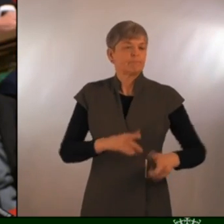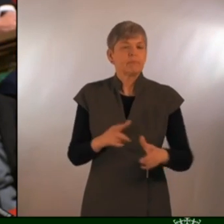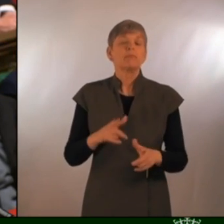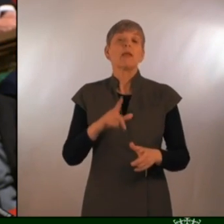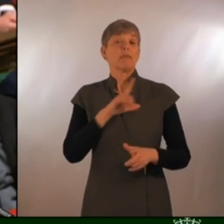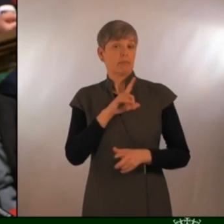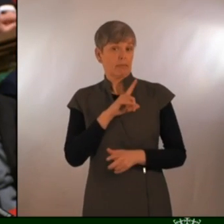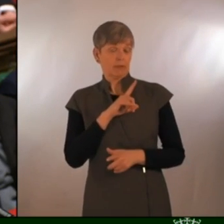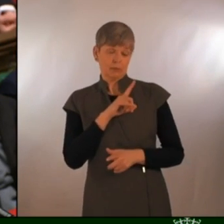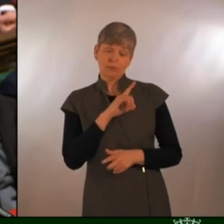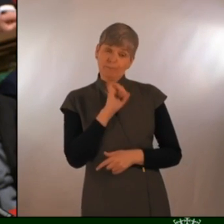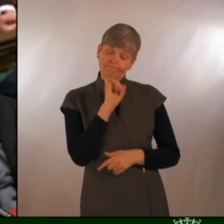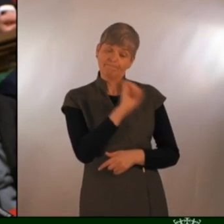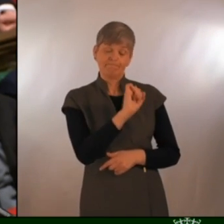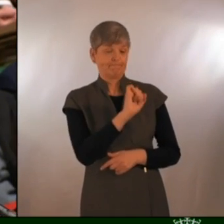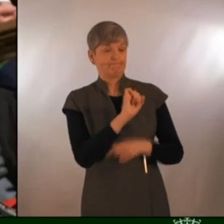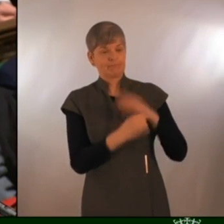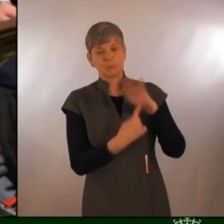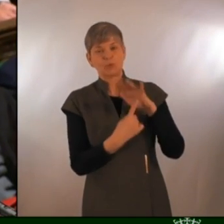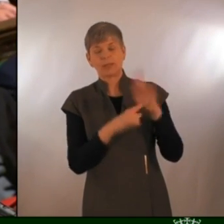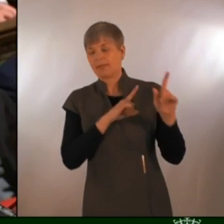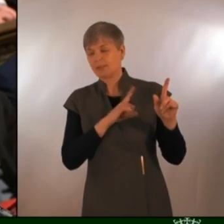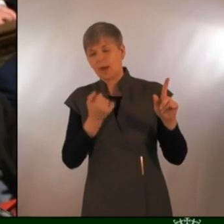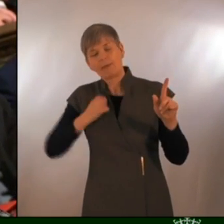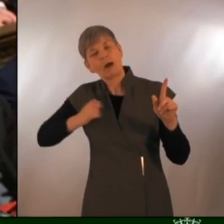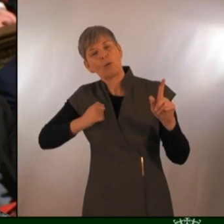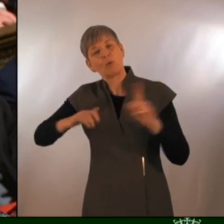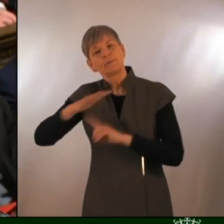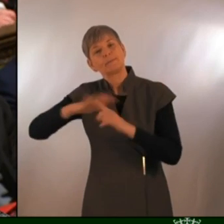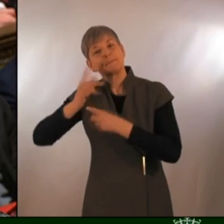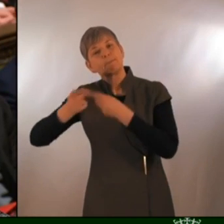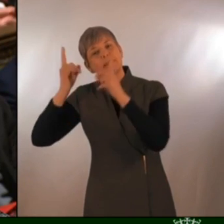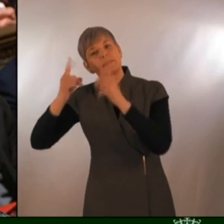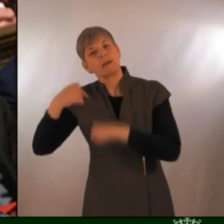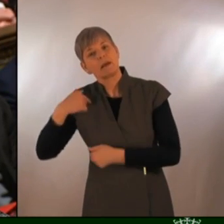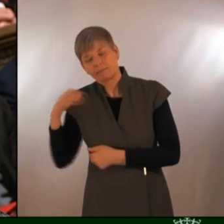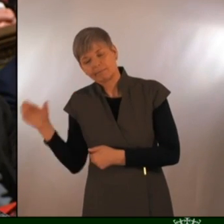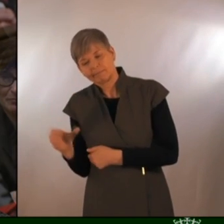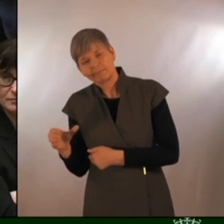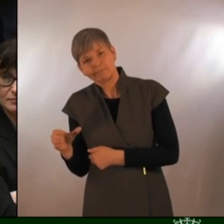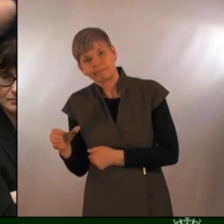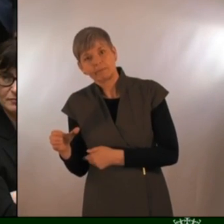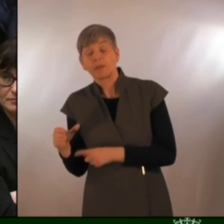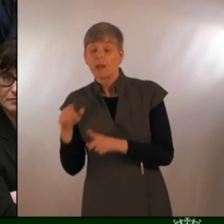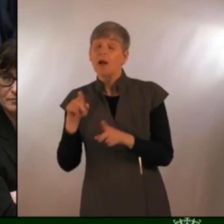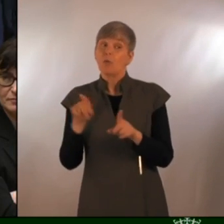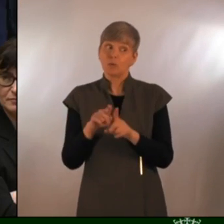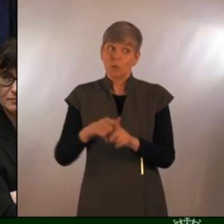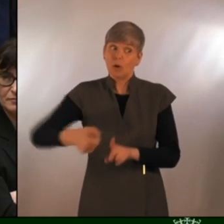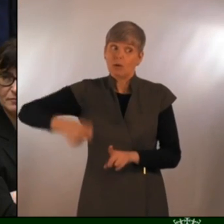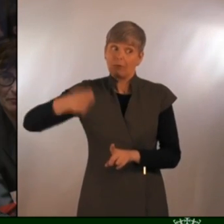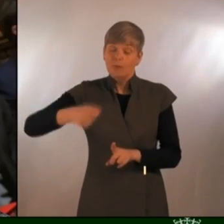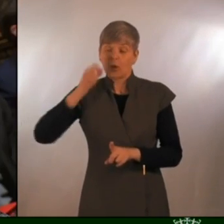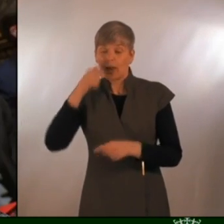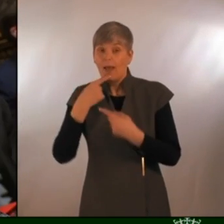Veterans and a Veterans Task Force, a special unit in the Cabinet Office, and he will be hearing a little bit more in just a few minutes about what further steps we